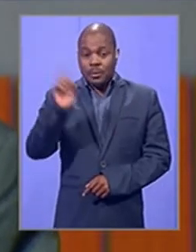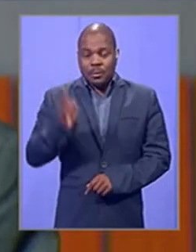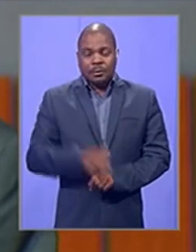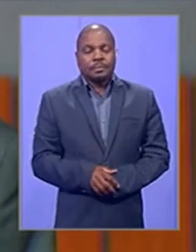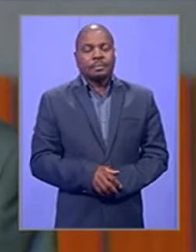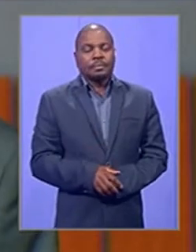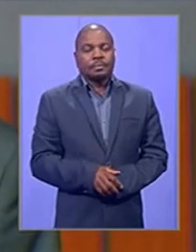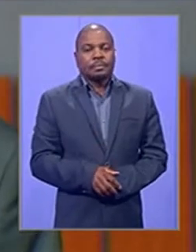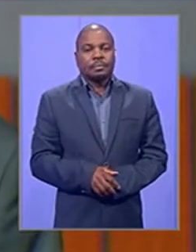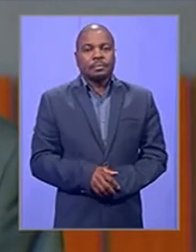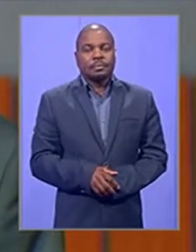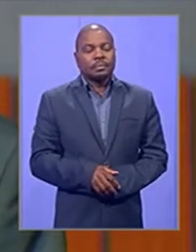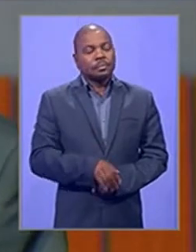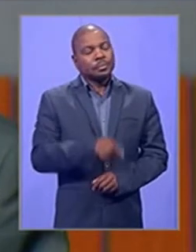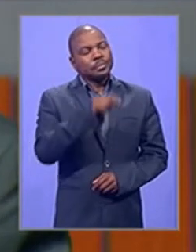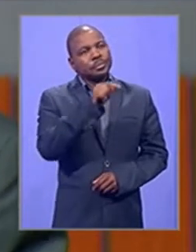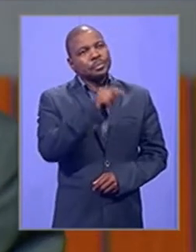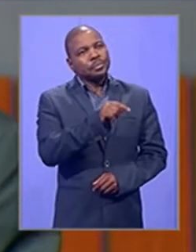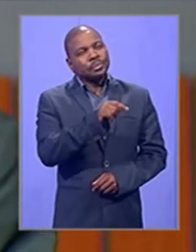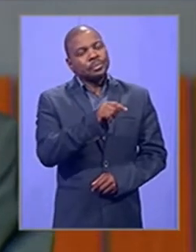that